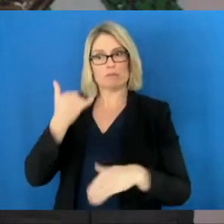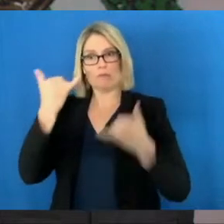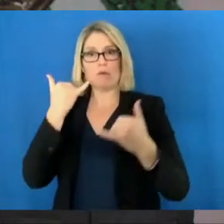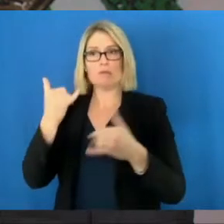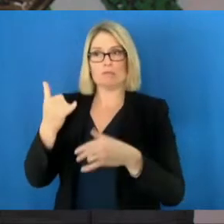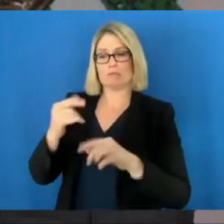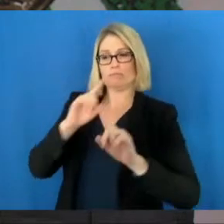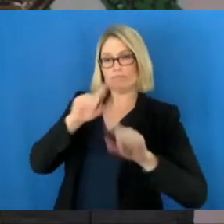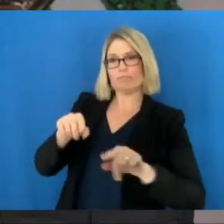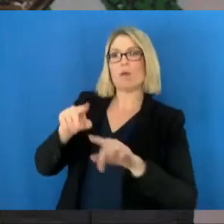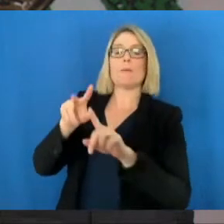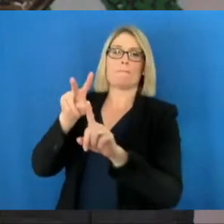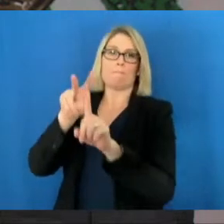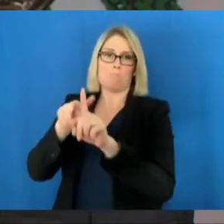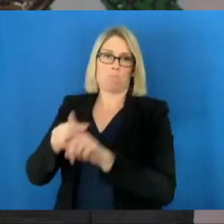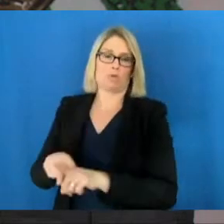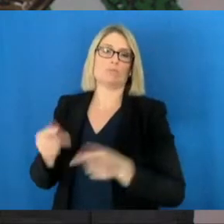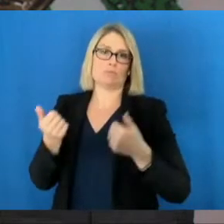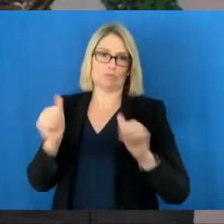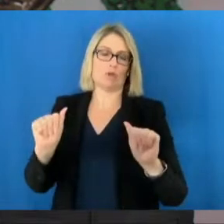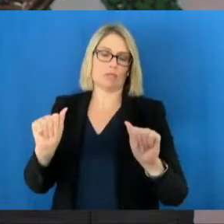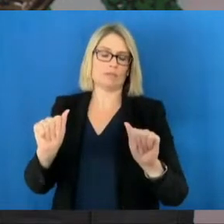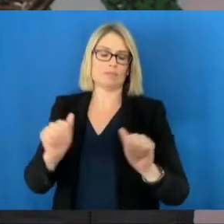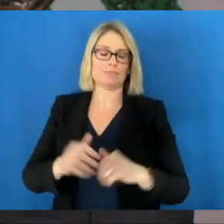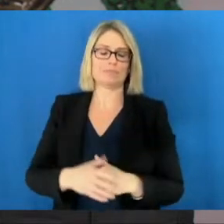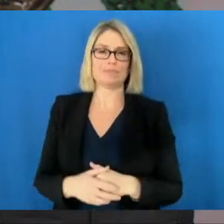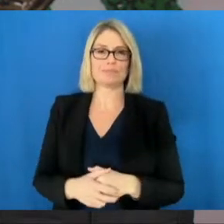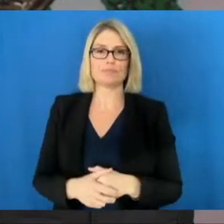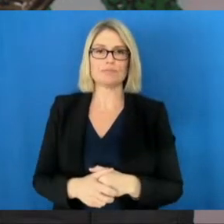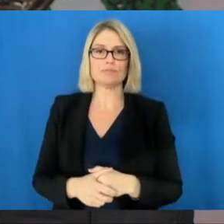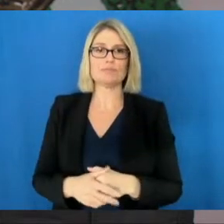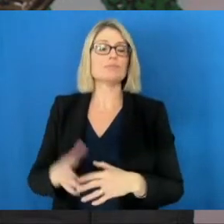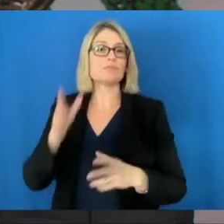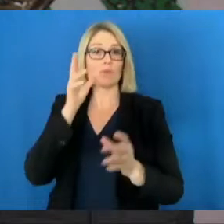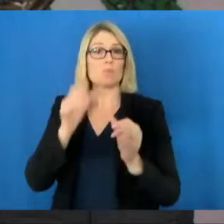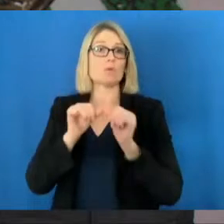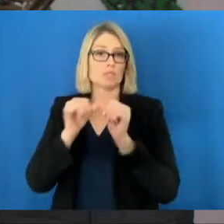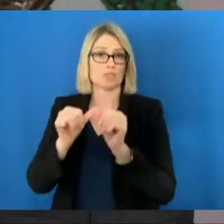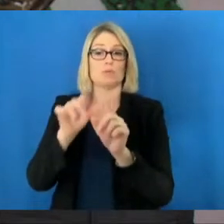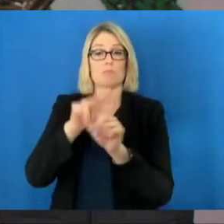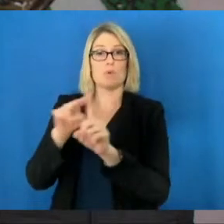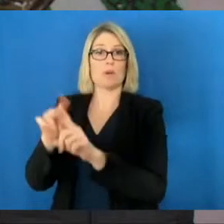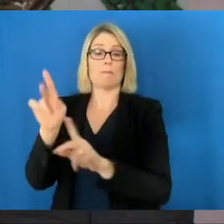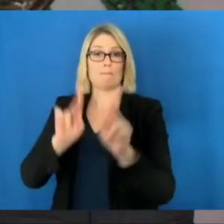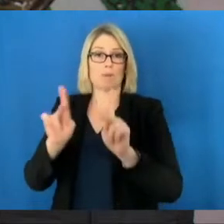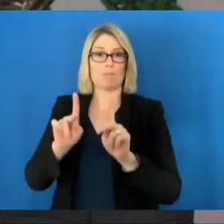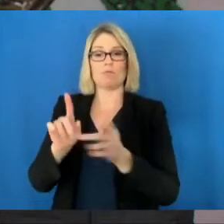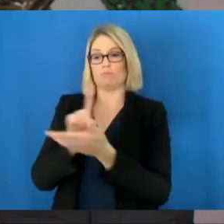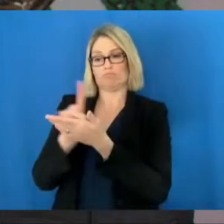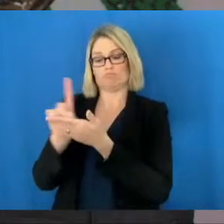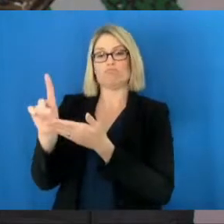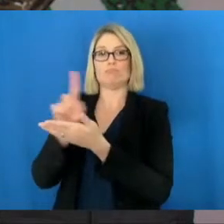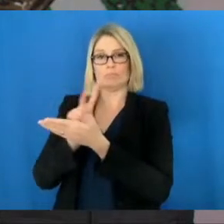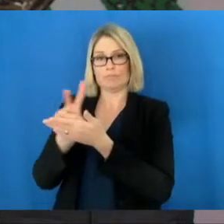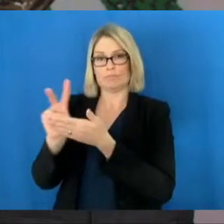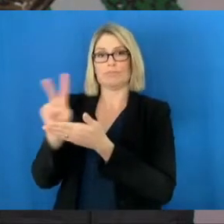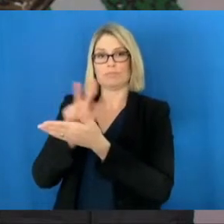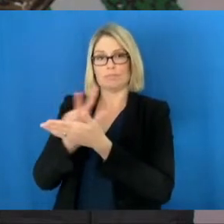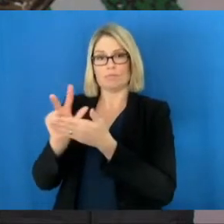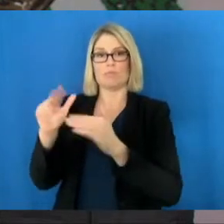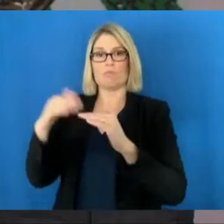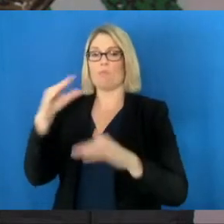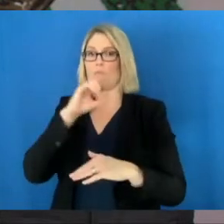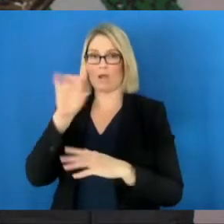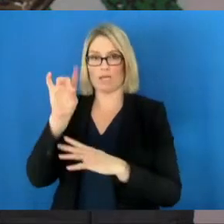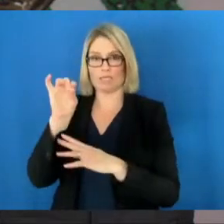and book both vaccine appointments. We'll be continuing to book individuals over the coming weeks, and while we appreciate